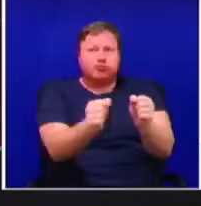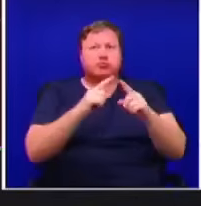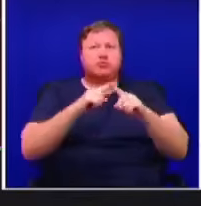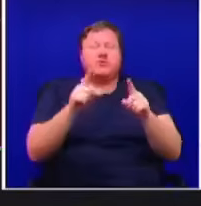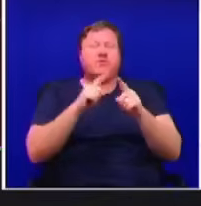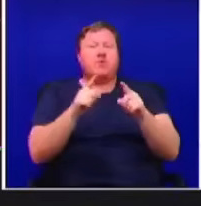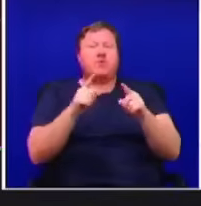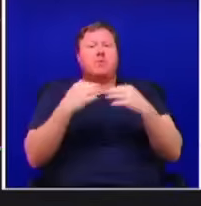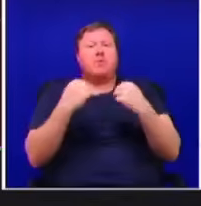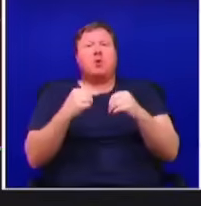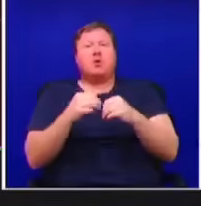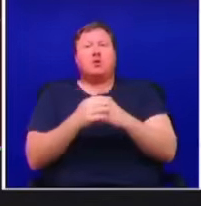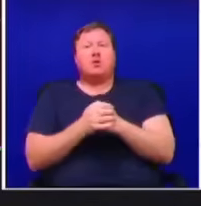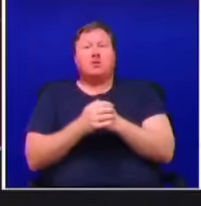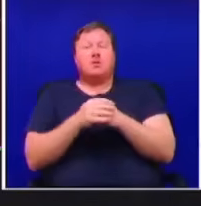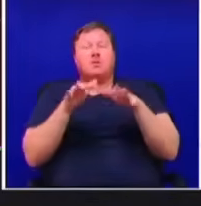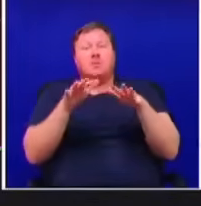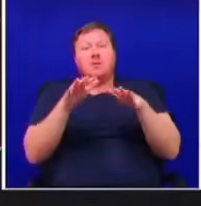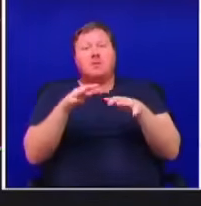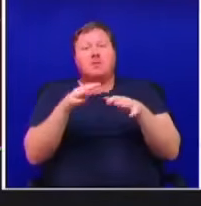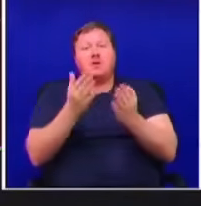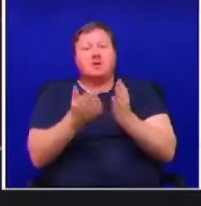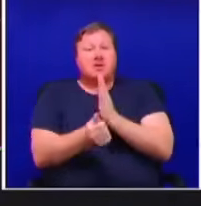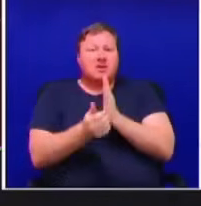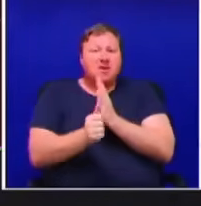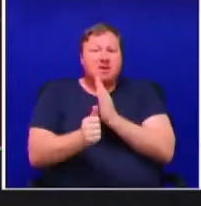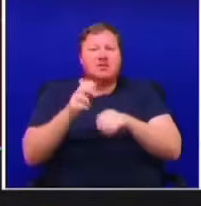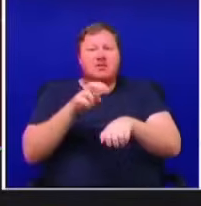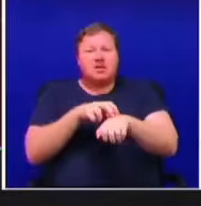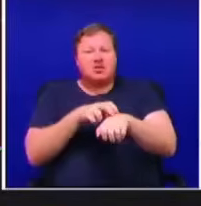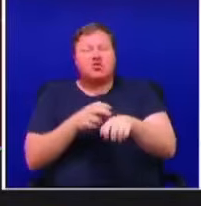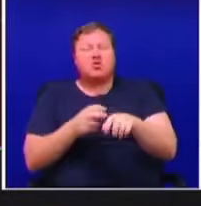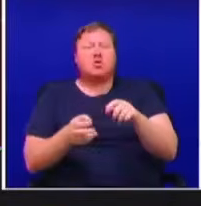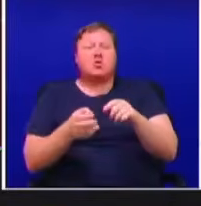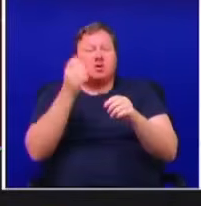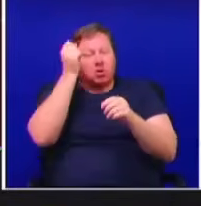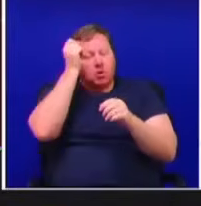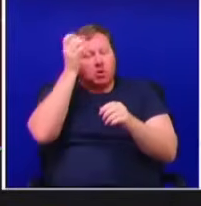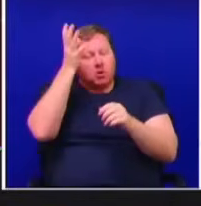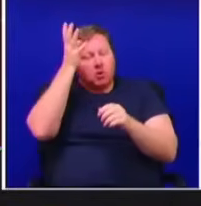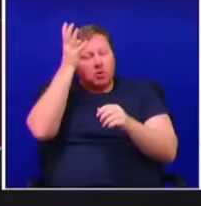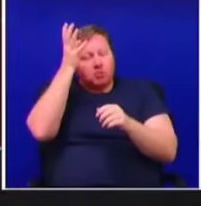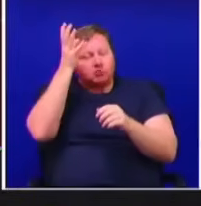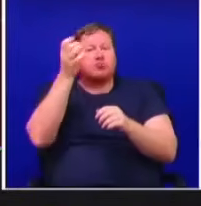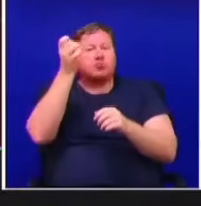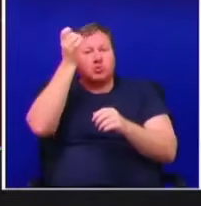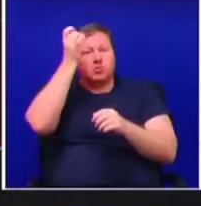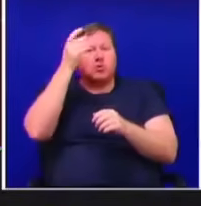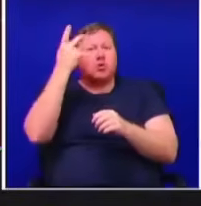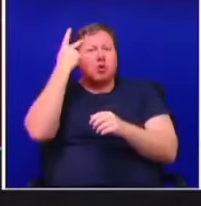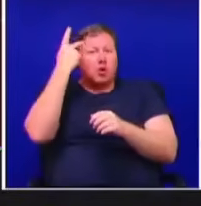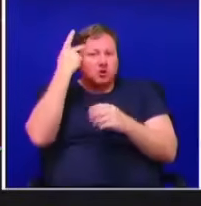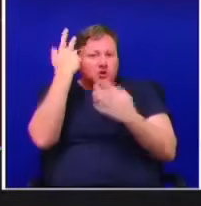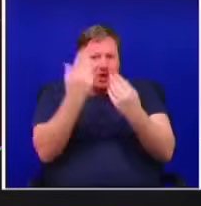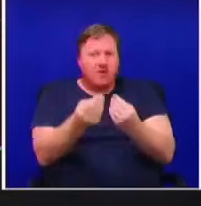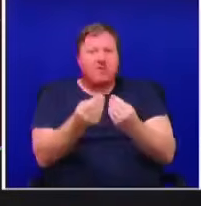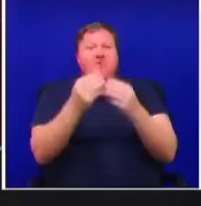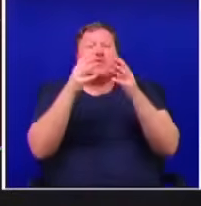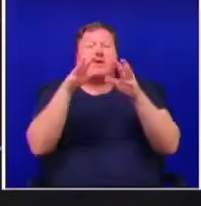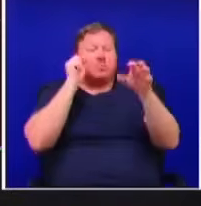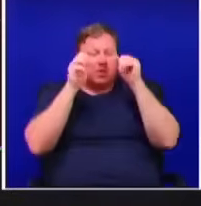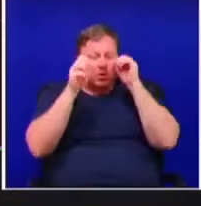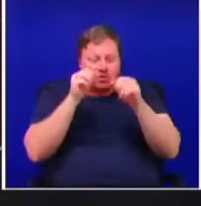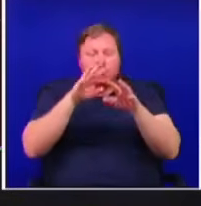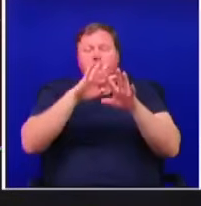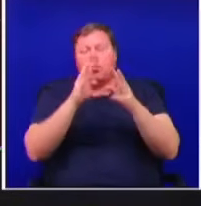the necessary skills and know-how and experience and worldview. And